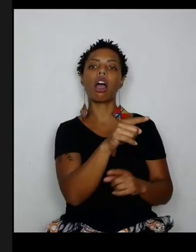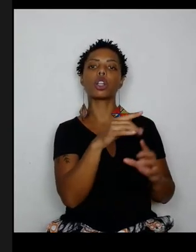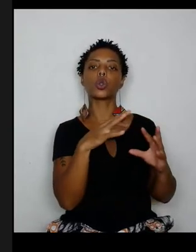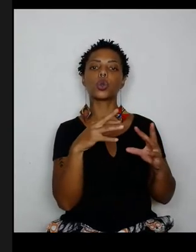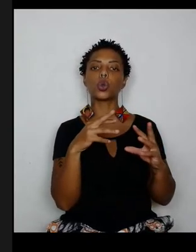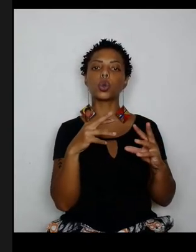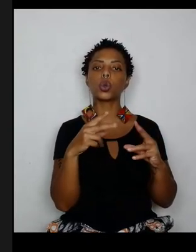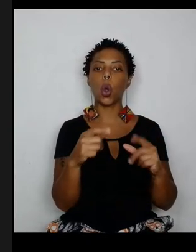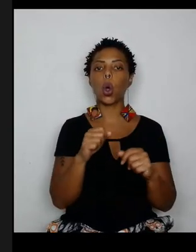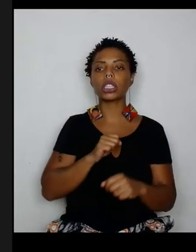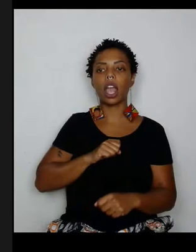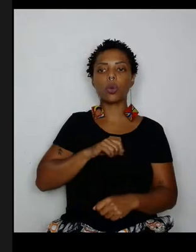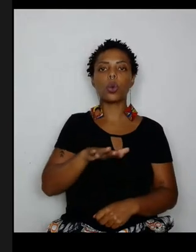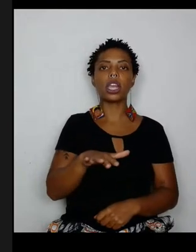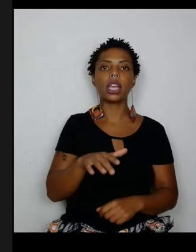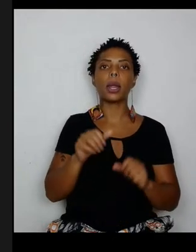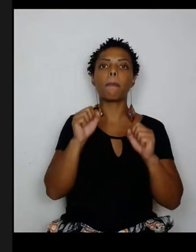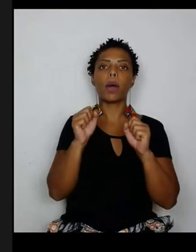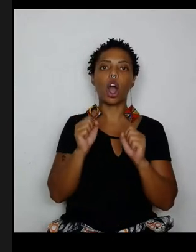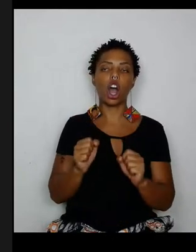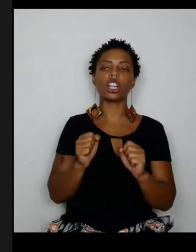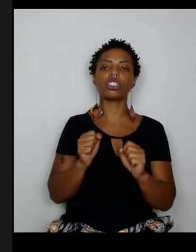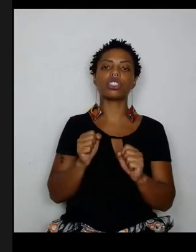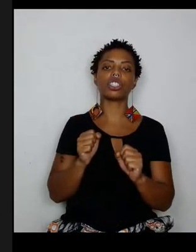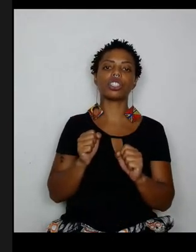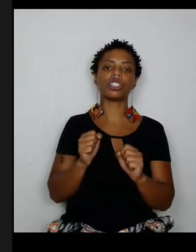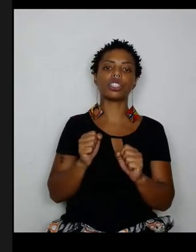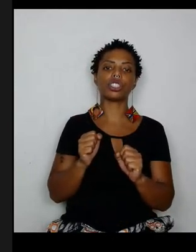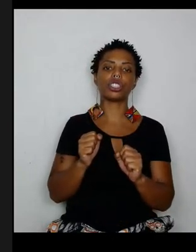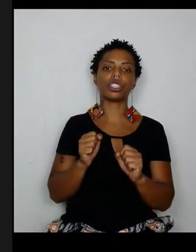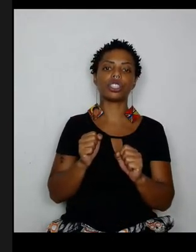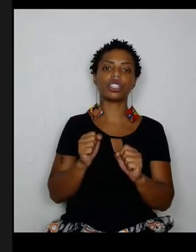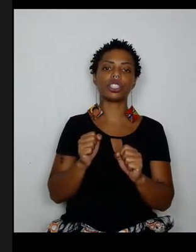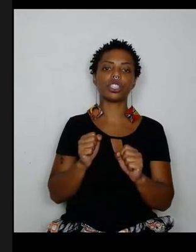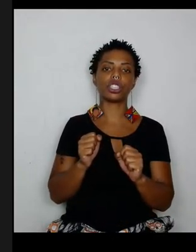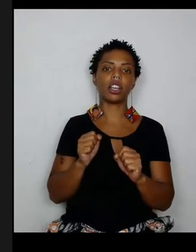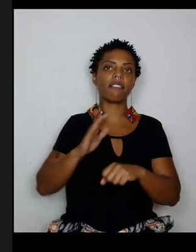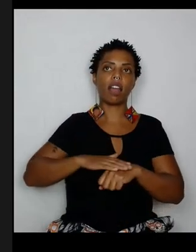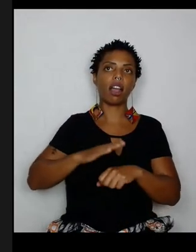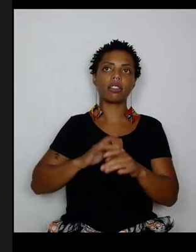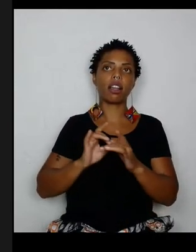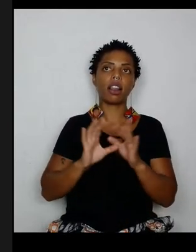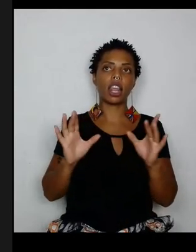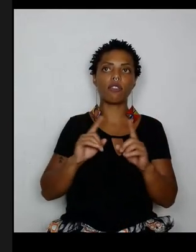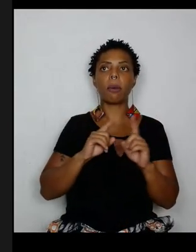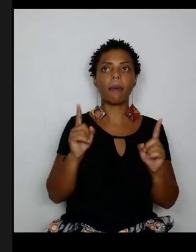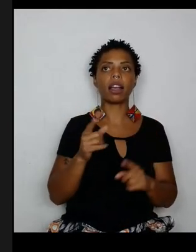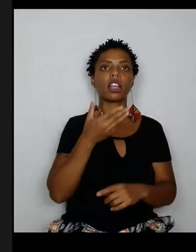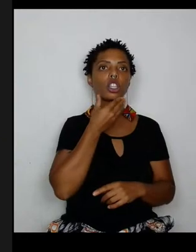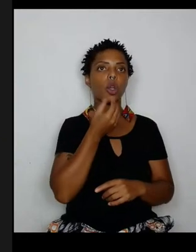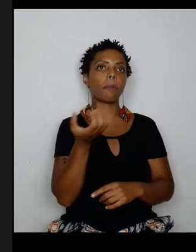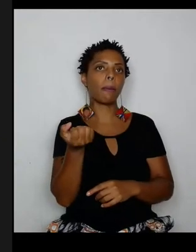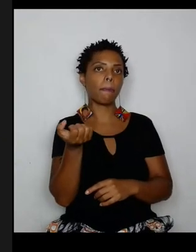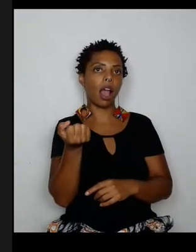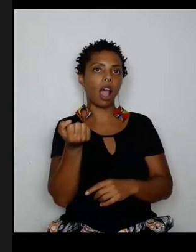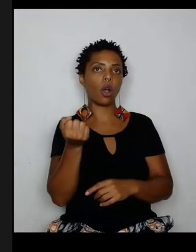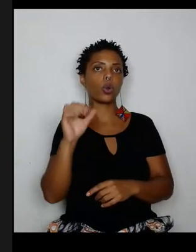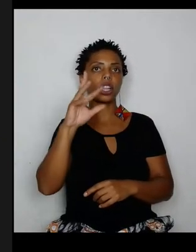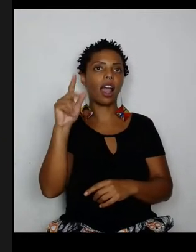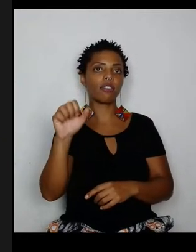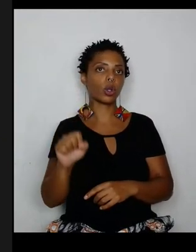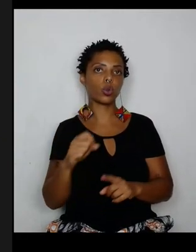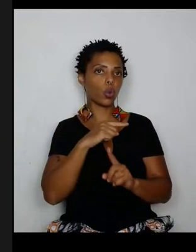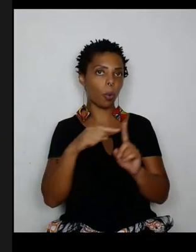you've got a white guy from south africa you know that i think that one should i actually really do believe that we should try to